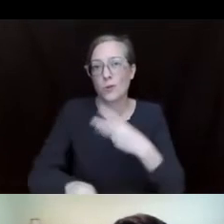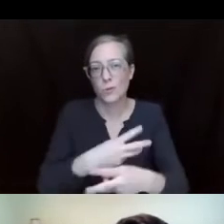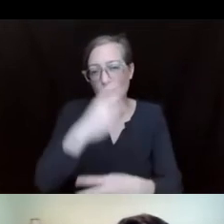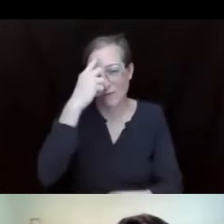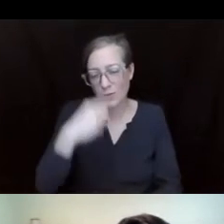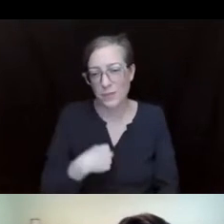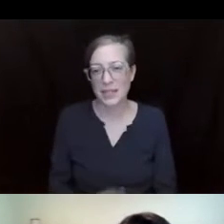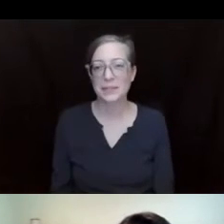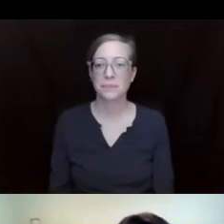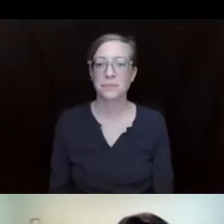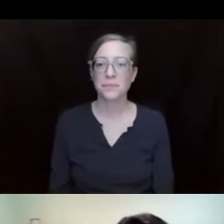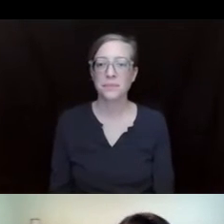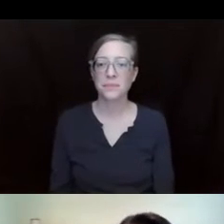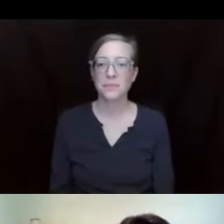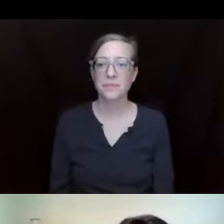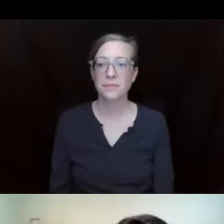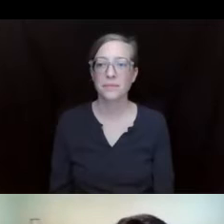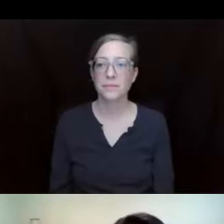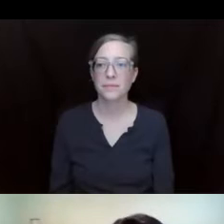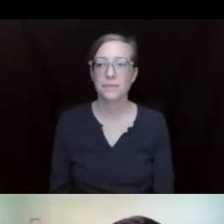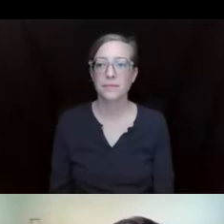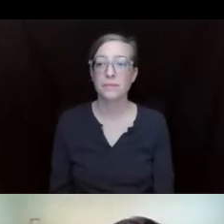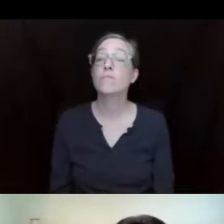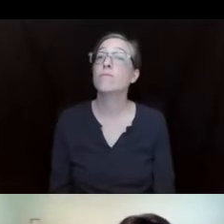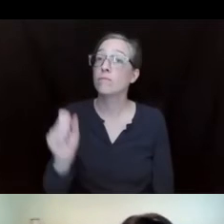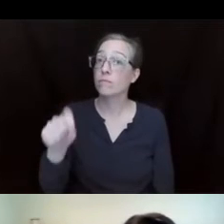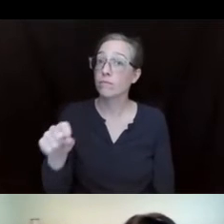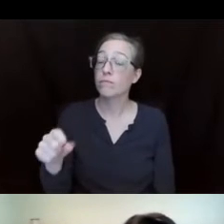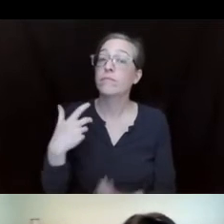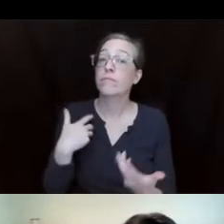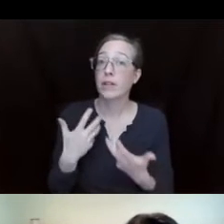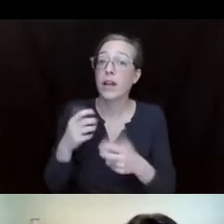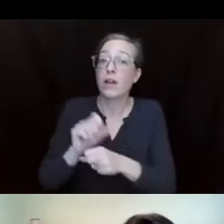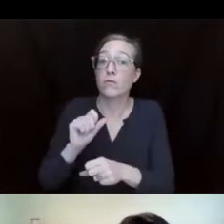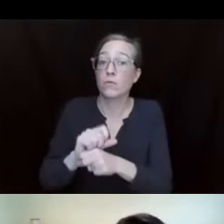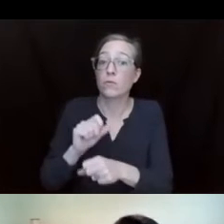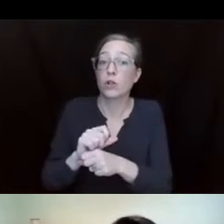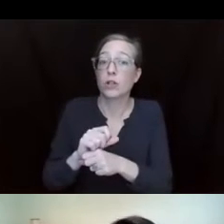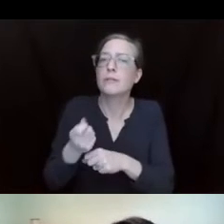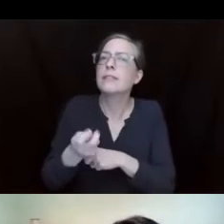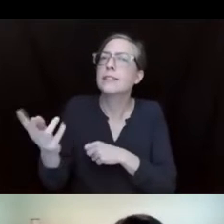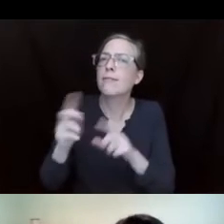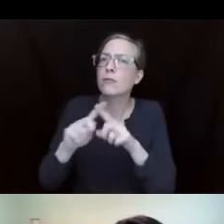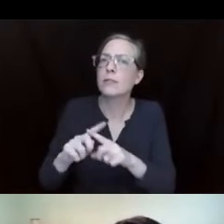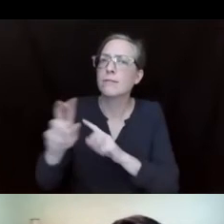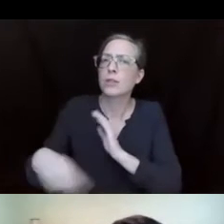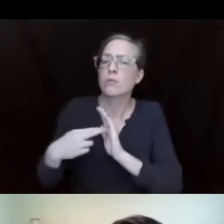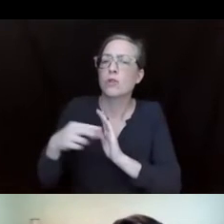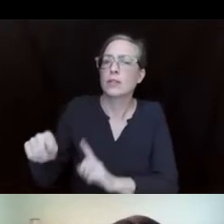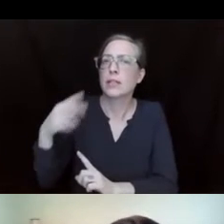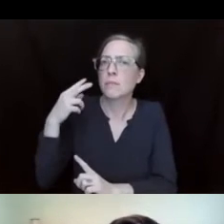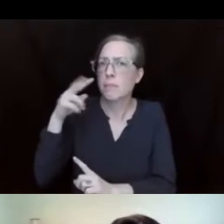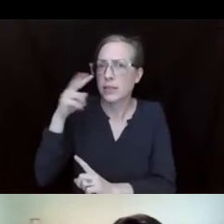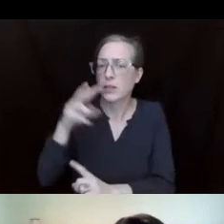mentioned, I have held several positions in Mexico and the United States. And right now, I'm a professor